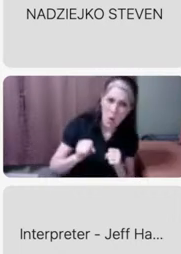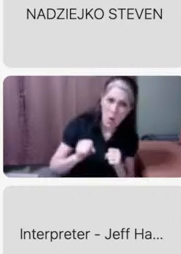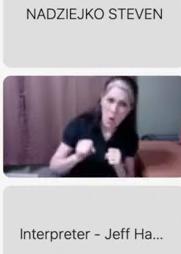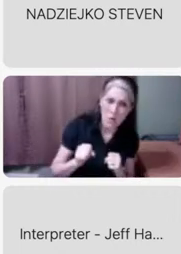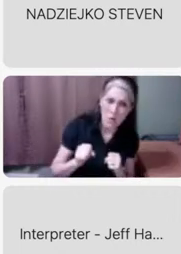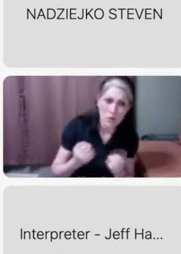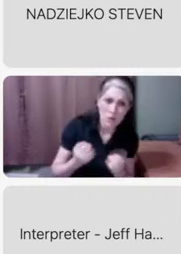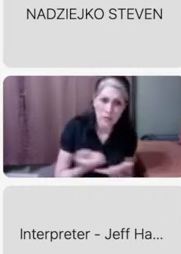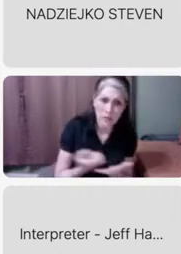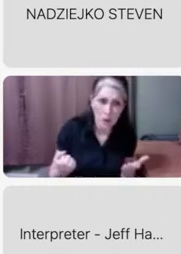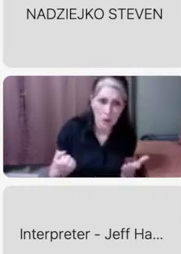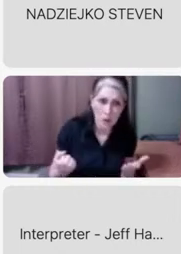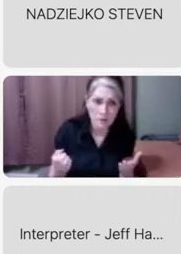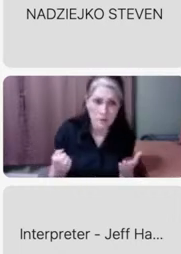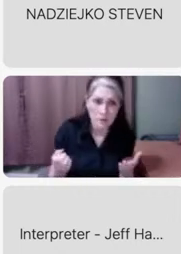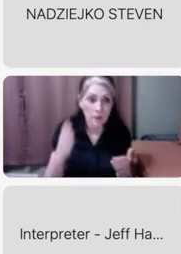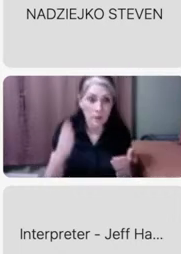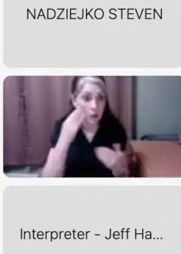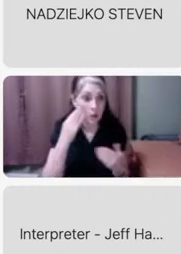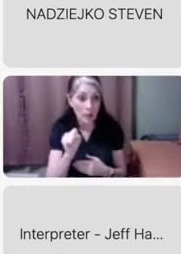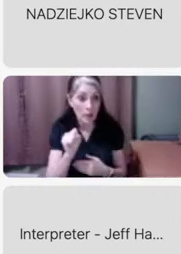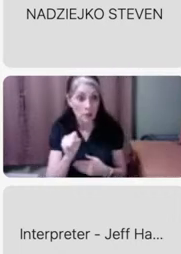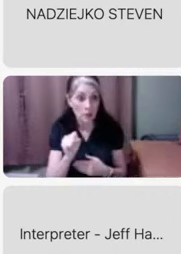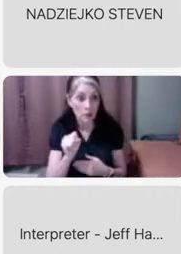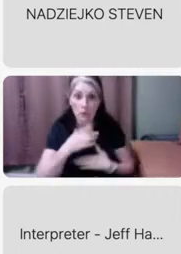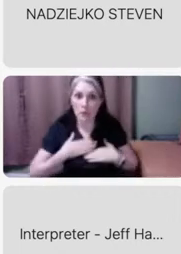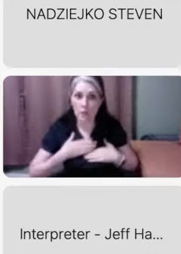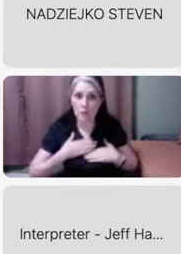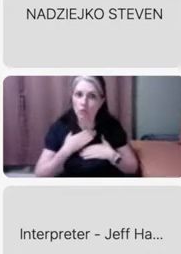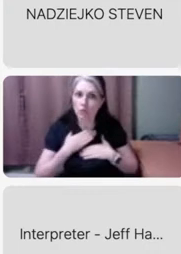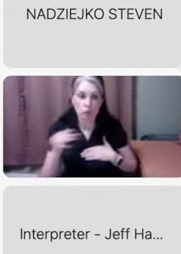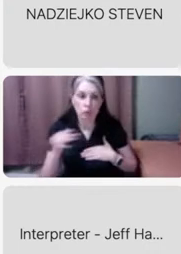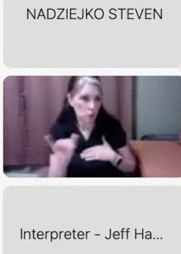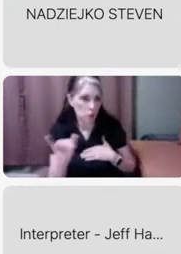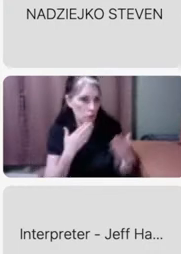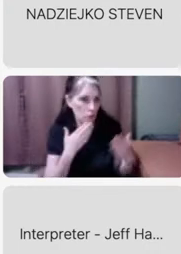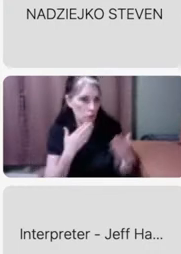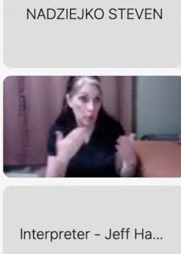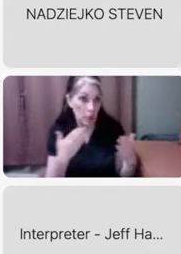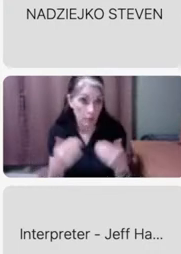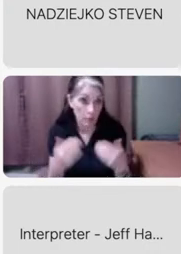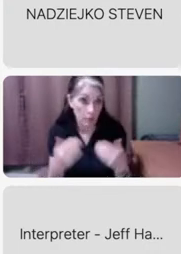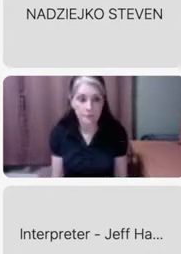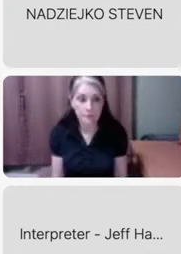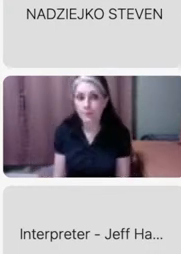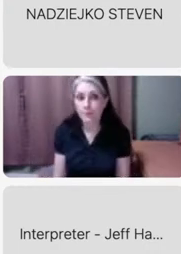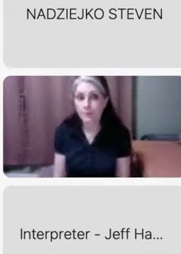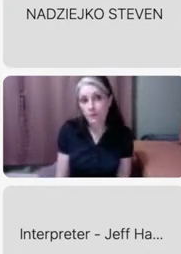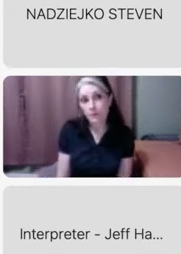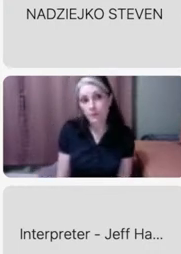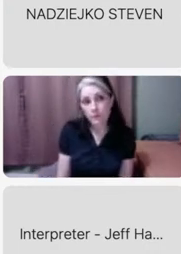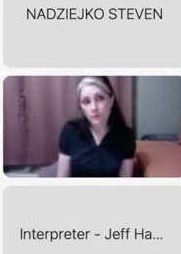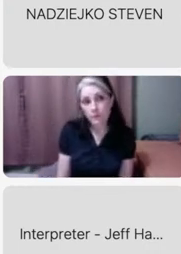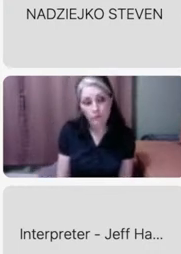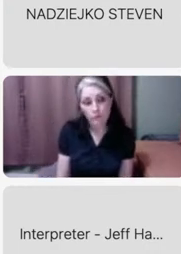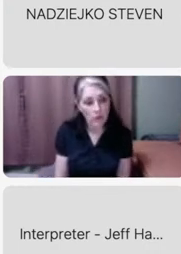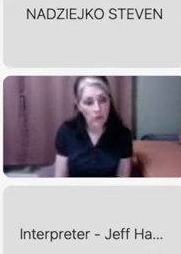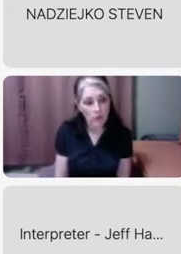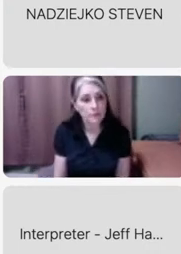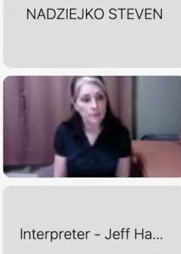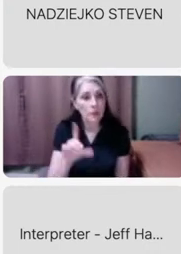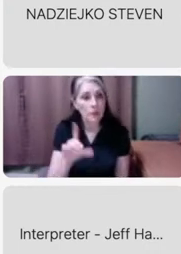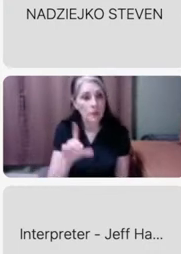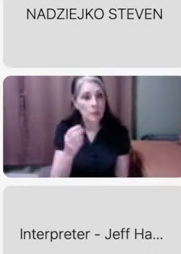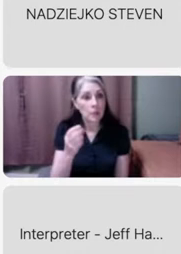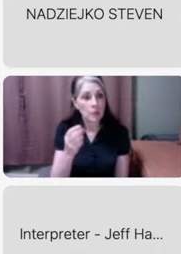so i know that the high schools are going to really appreciate that as well so thank you dr peterson i just want to thank you for um